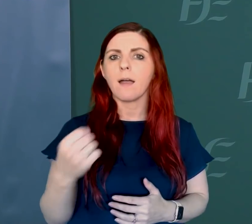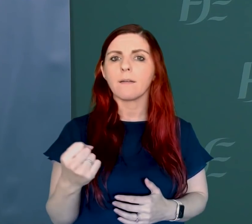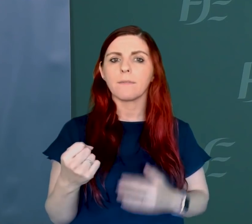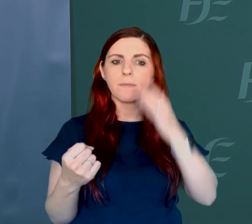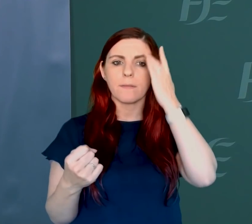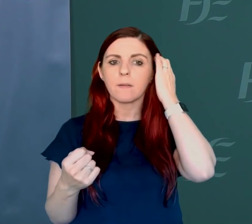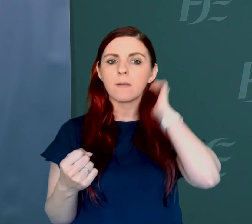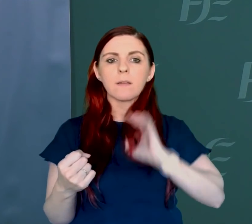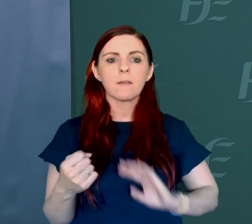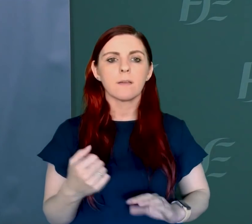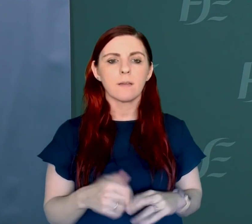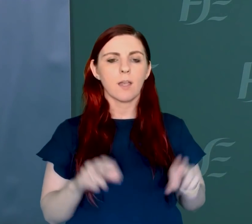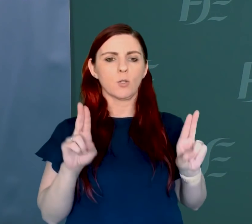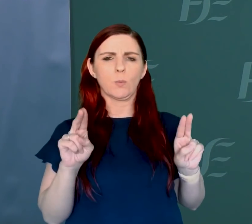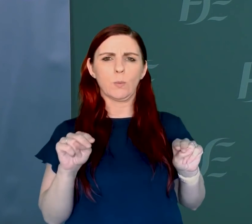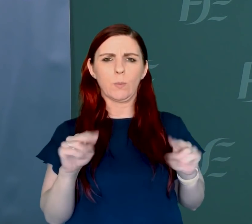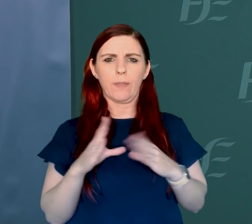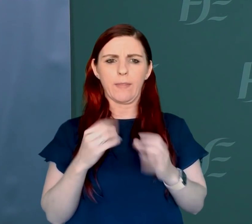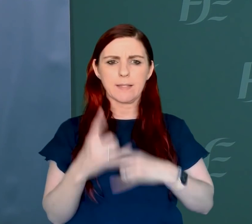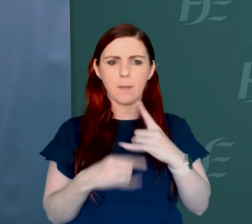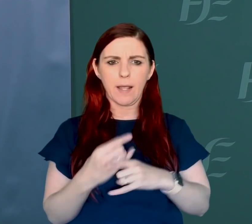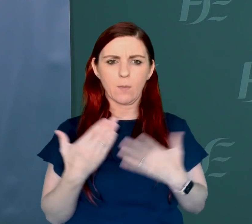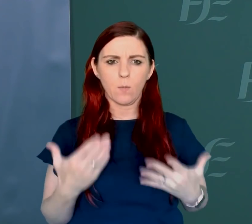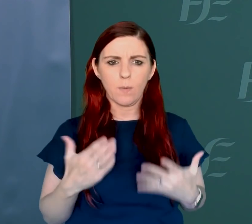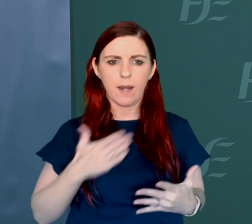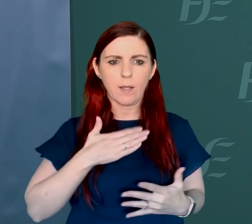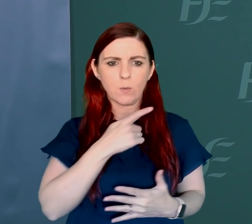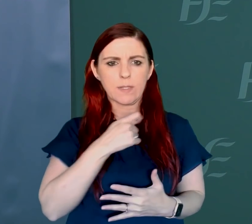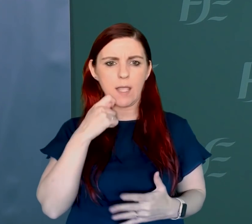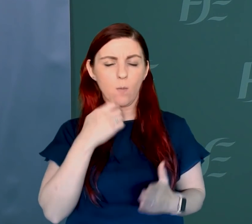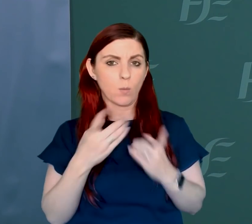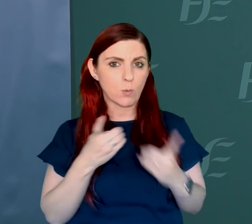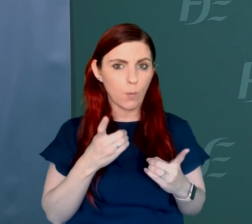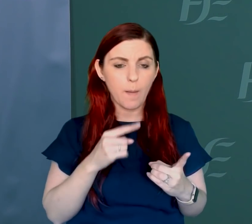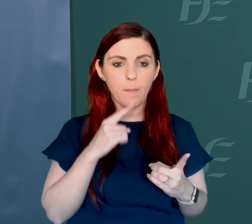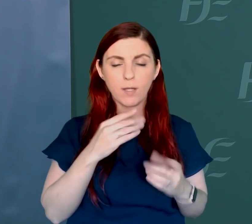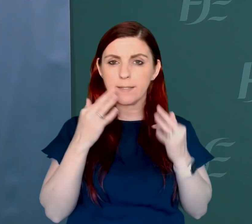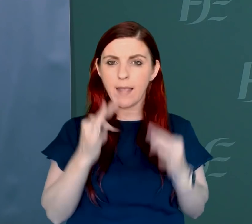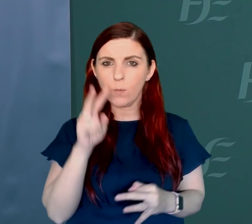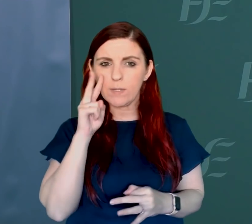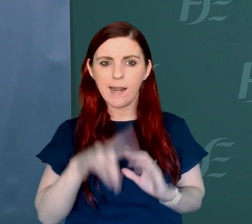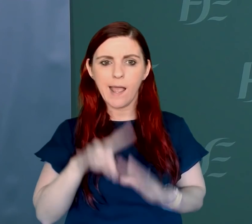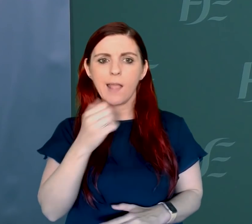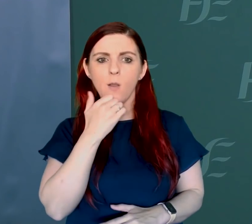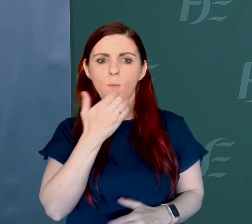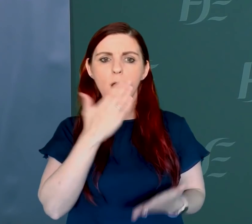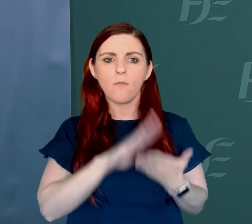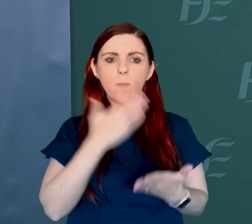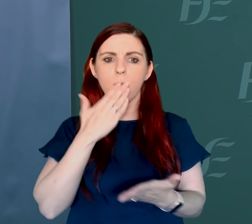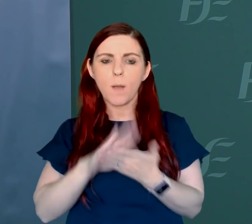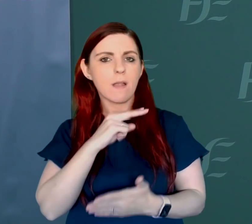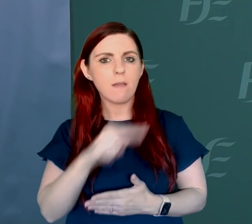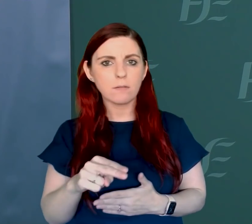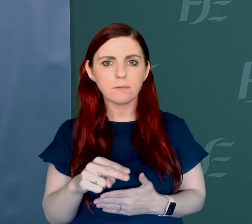early phenomenon which I'd like to flag and just say what we need to do, but certainly we are seeing a high number of appointments, people not